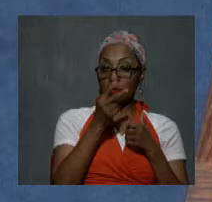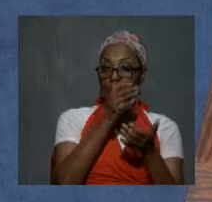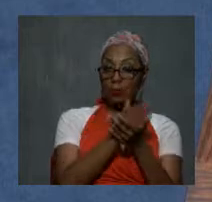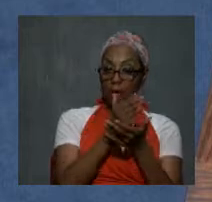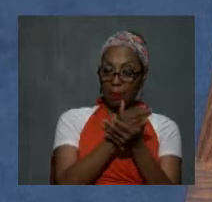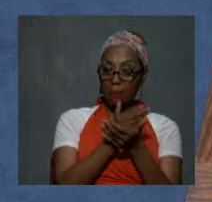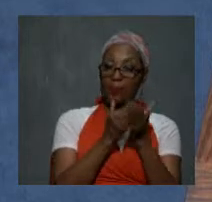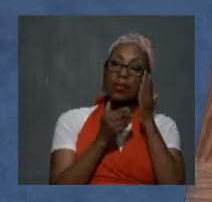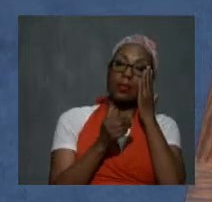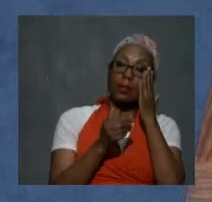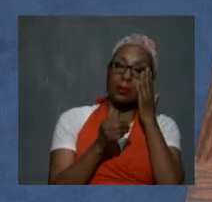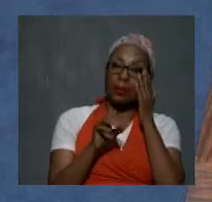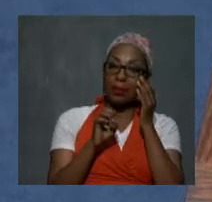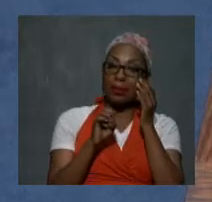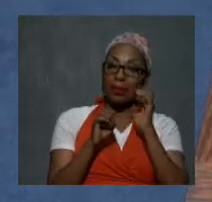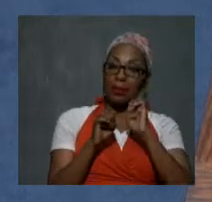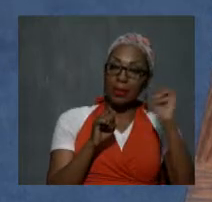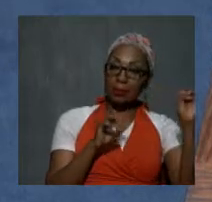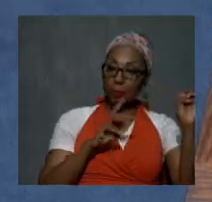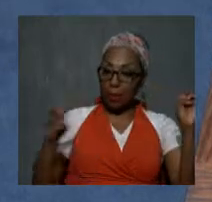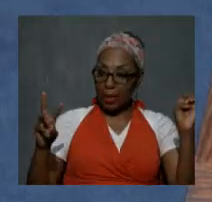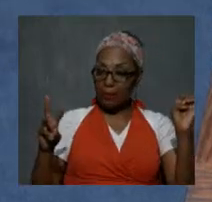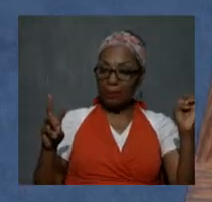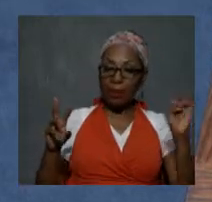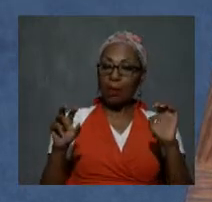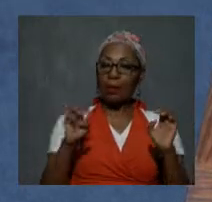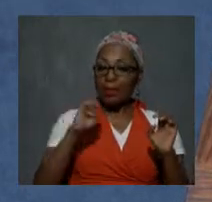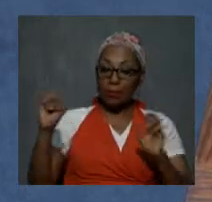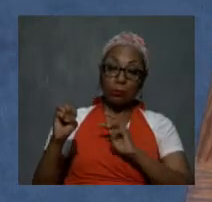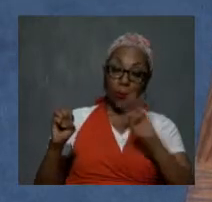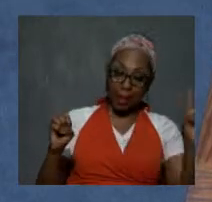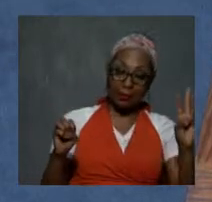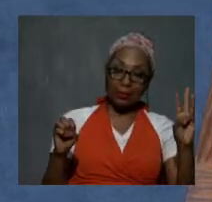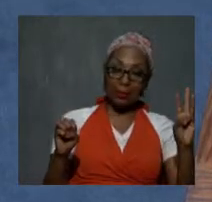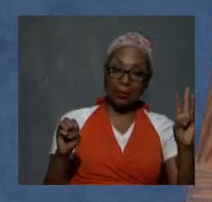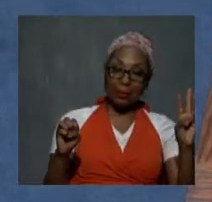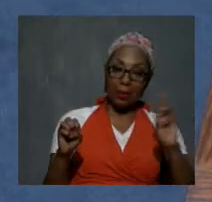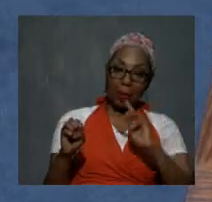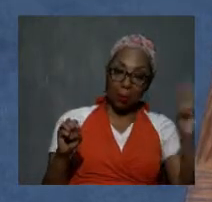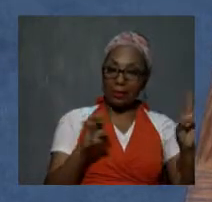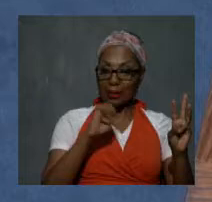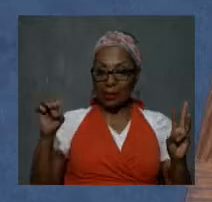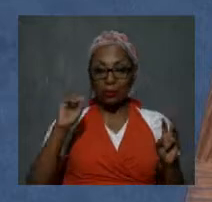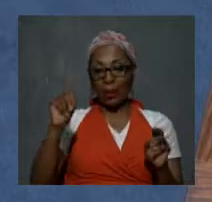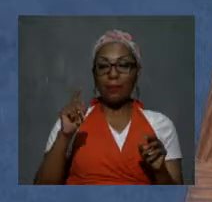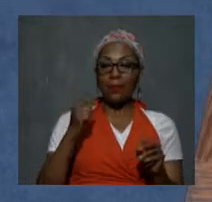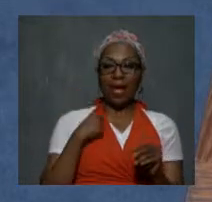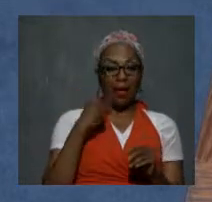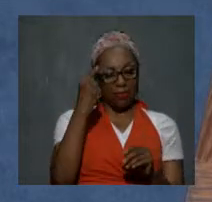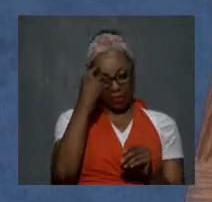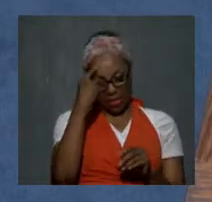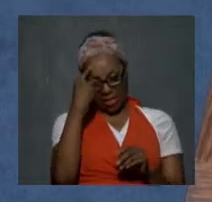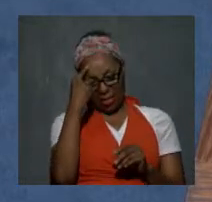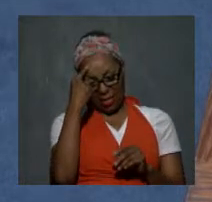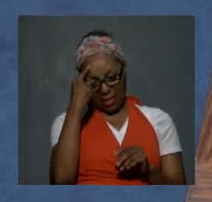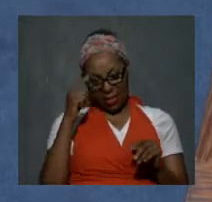east to west and one going west to east. So we'll accommodate those as well. But I think that the bike traffic in